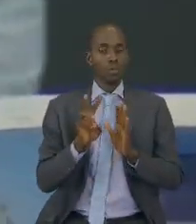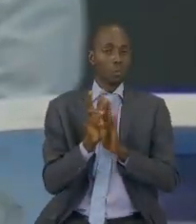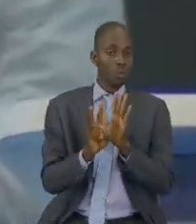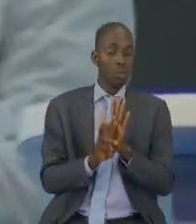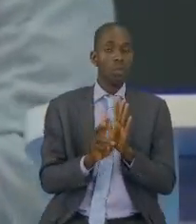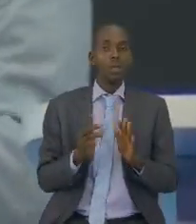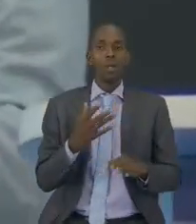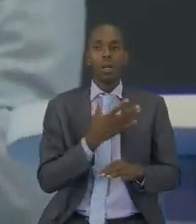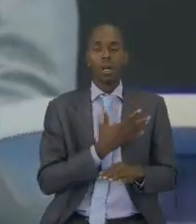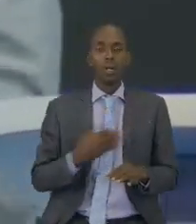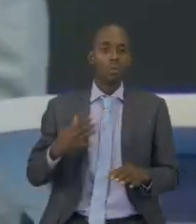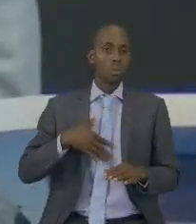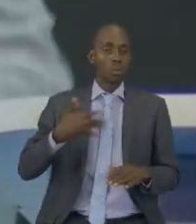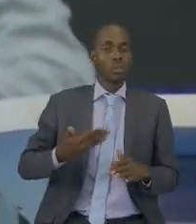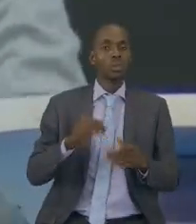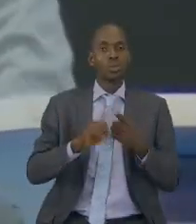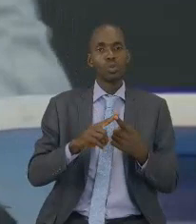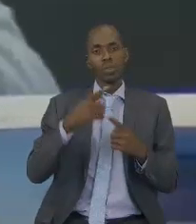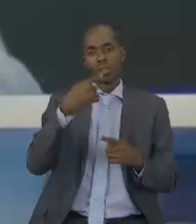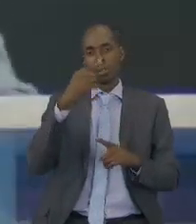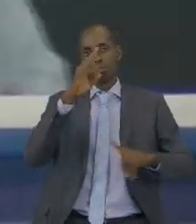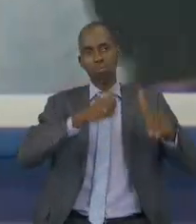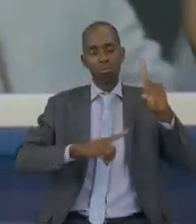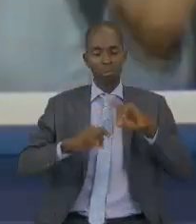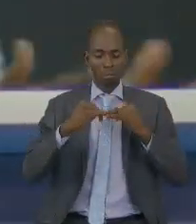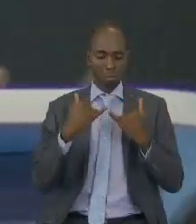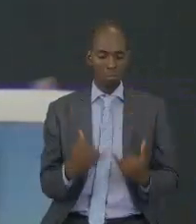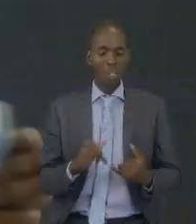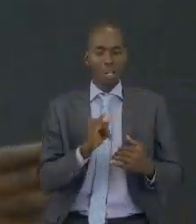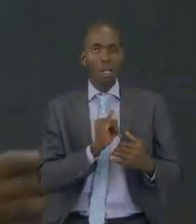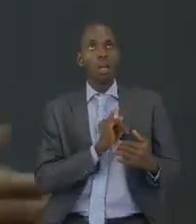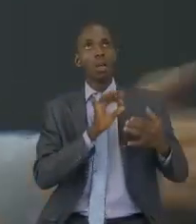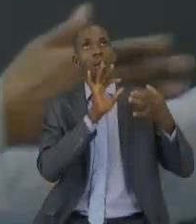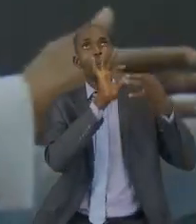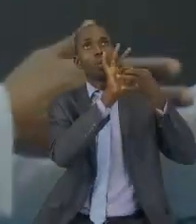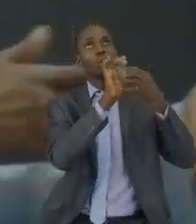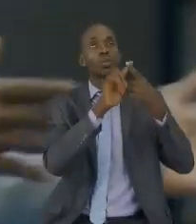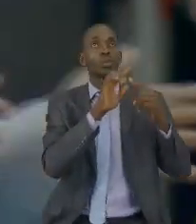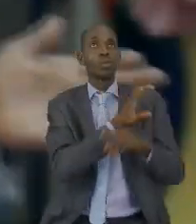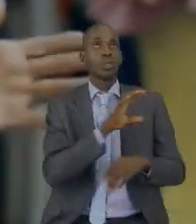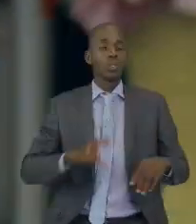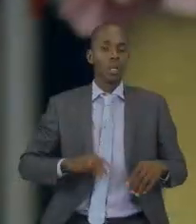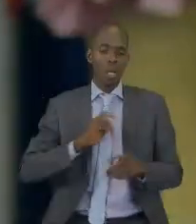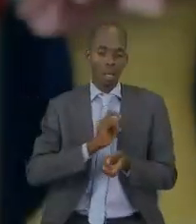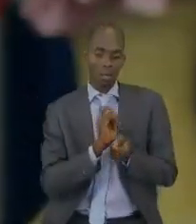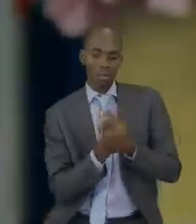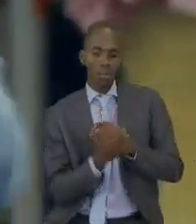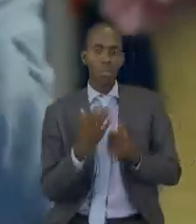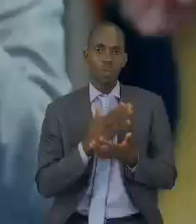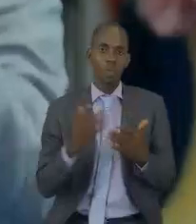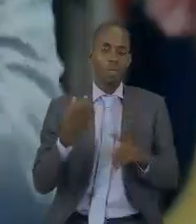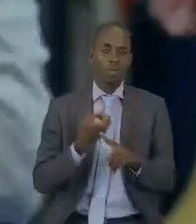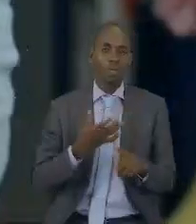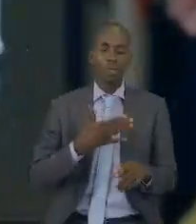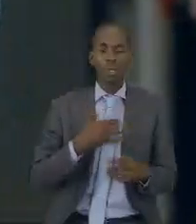to say, now I belong to Christ. I turn away from my sin. I turn